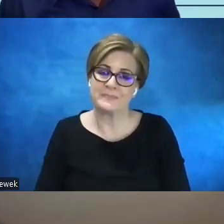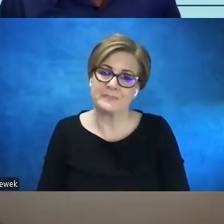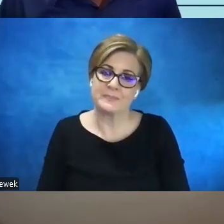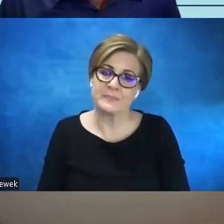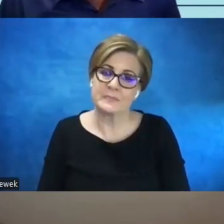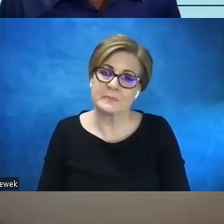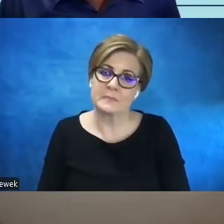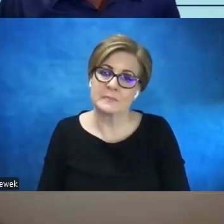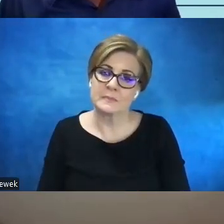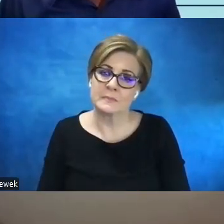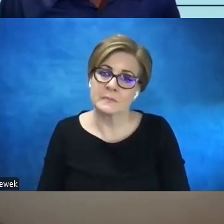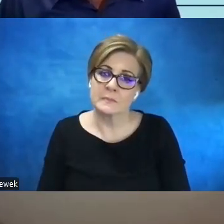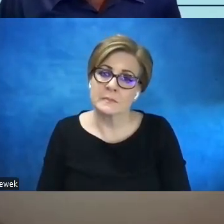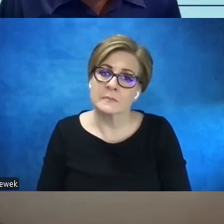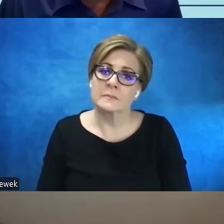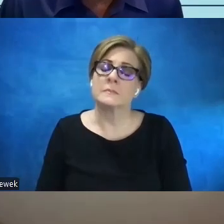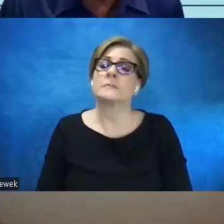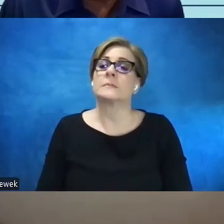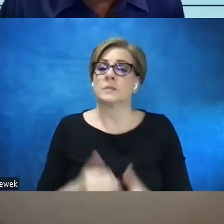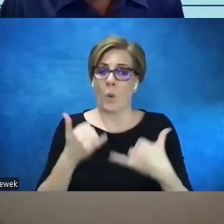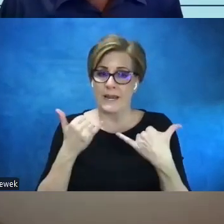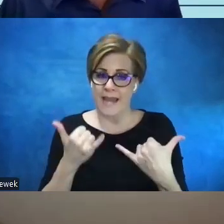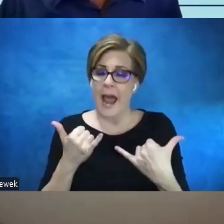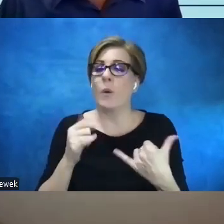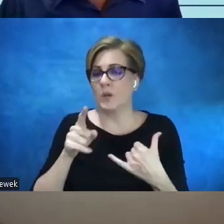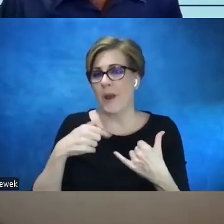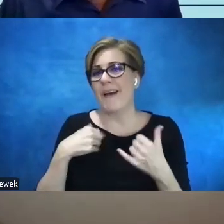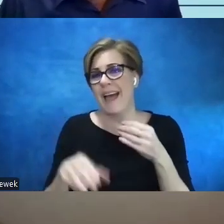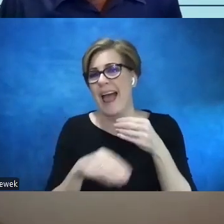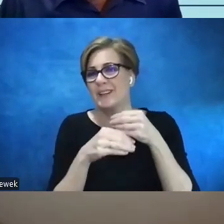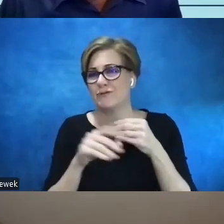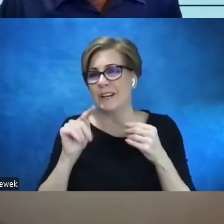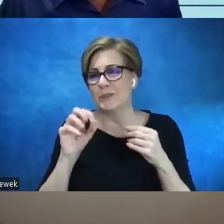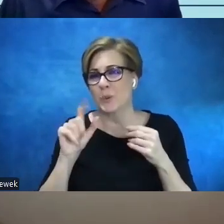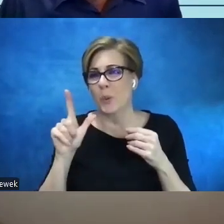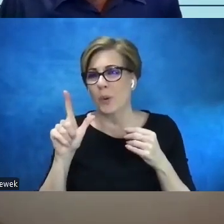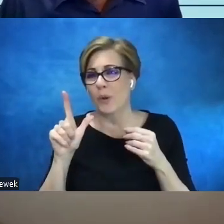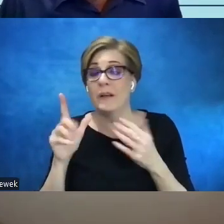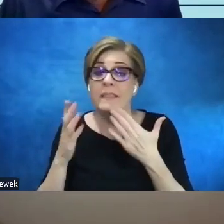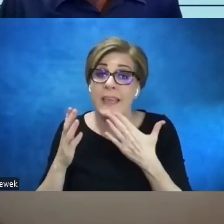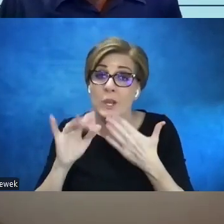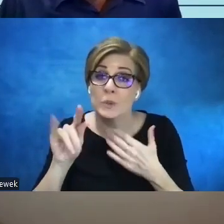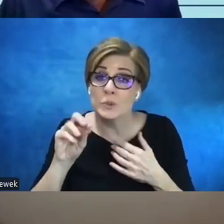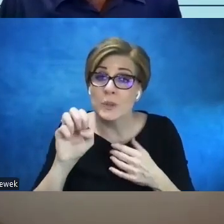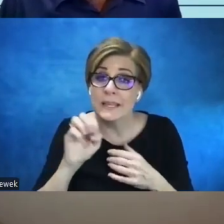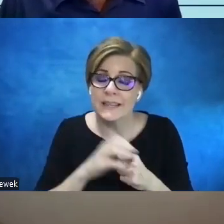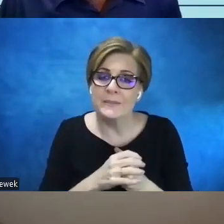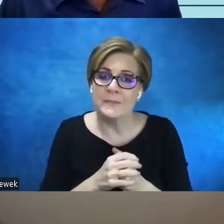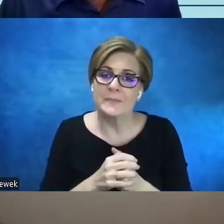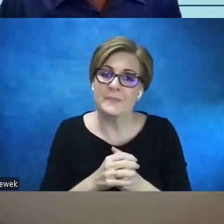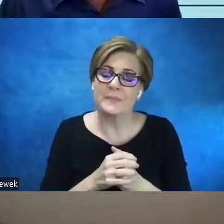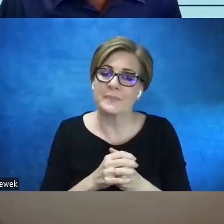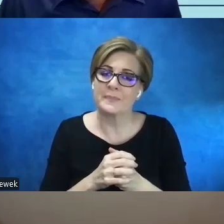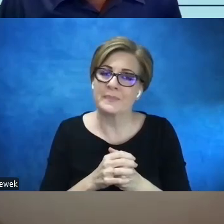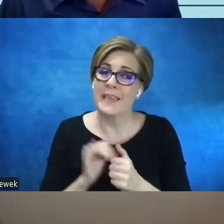to us is that you now have an extra tool for your toolkit. So thank you so much, Julie, for that. And that's going to be very helpful going down